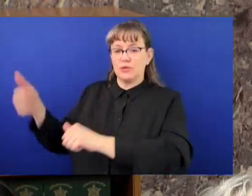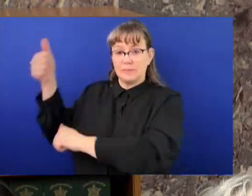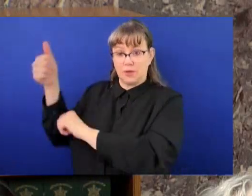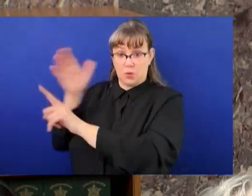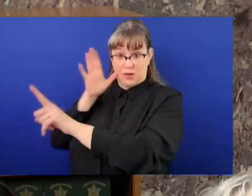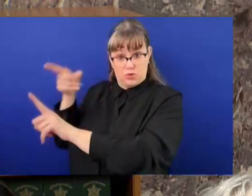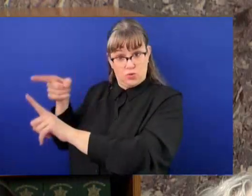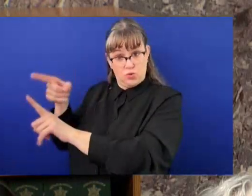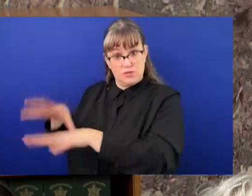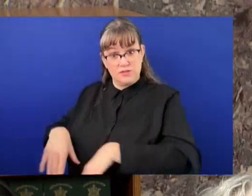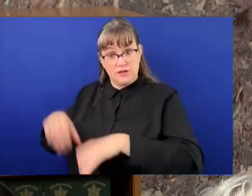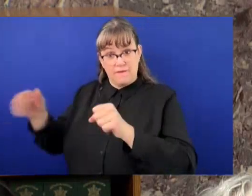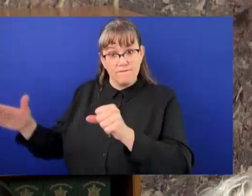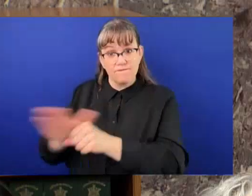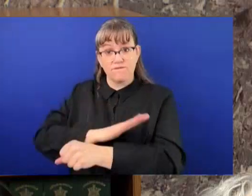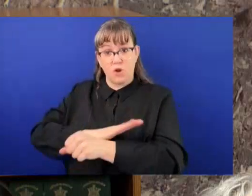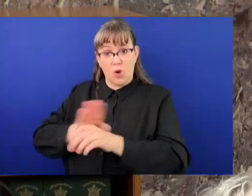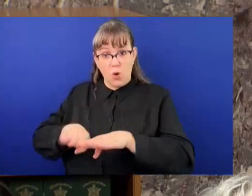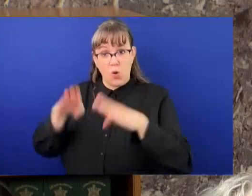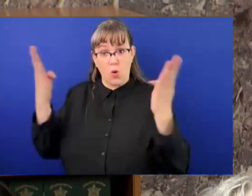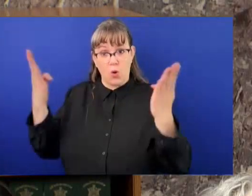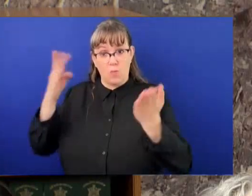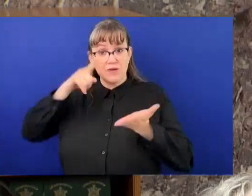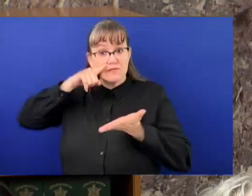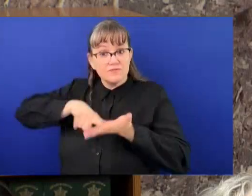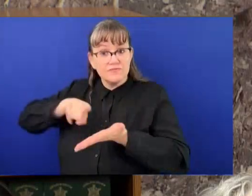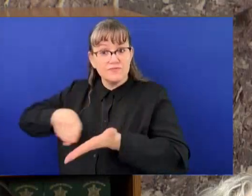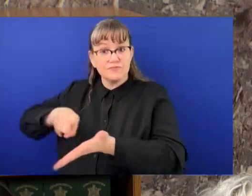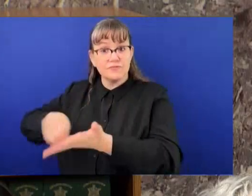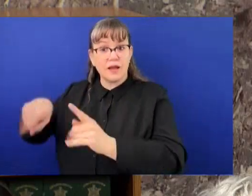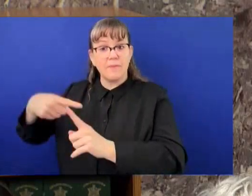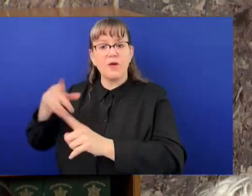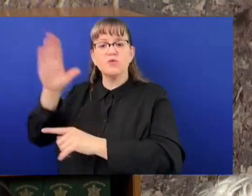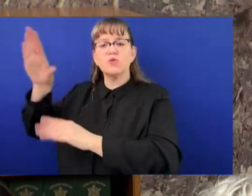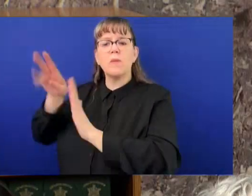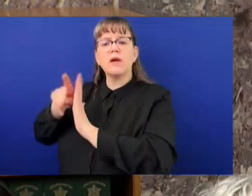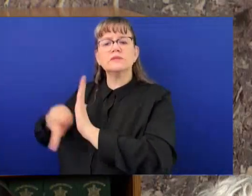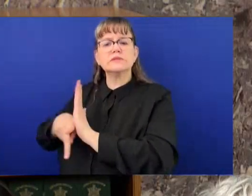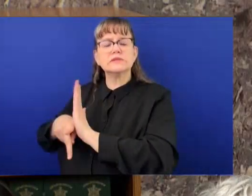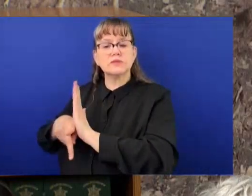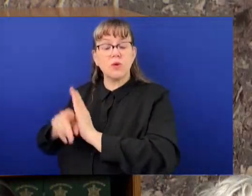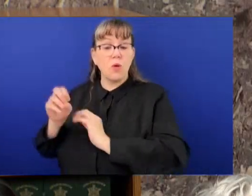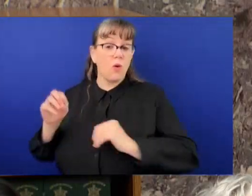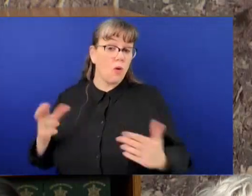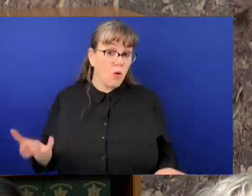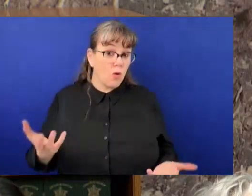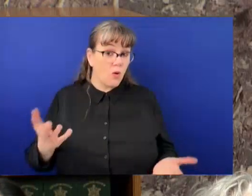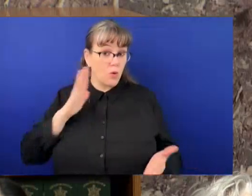tentacles, or will you continue to dole out taxpayers' money to out-of-touch pro-drug regimes?